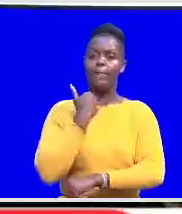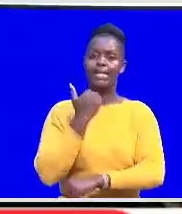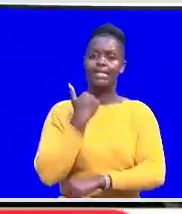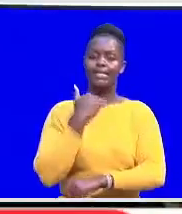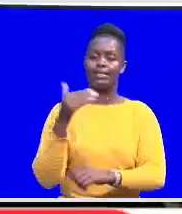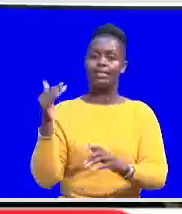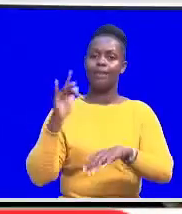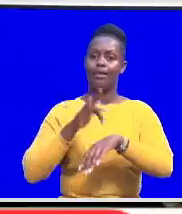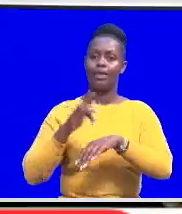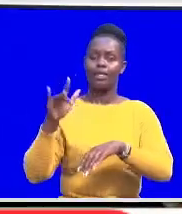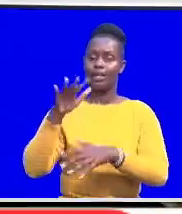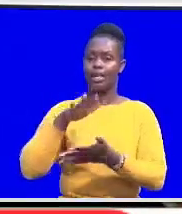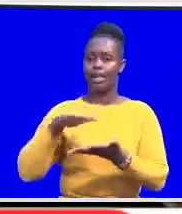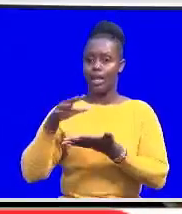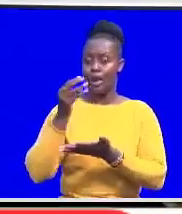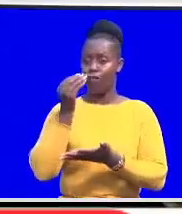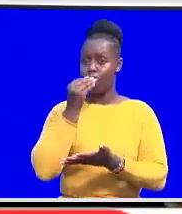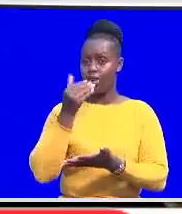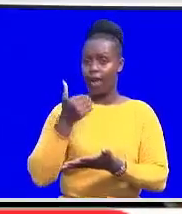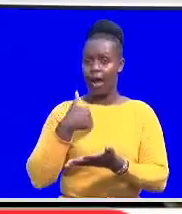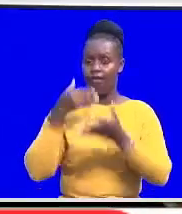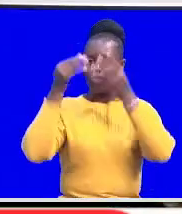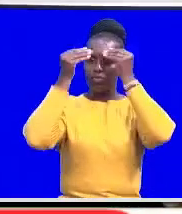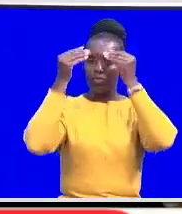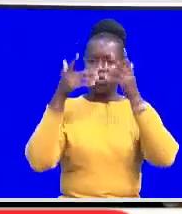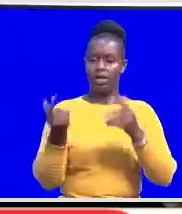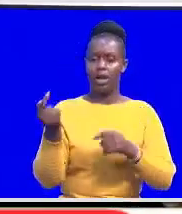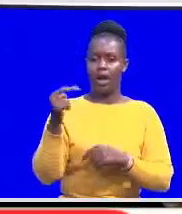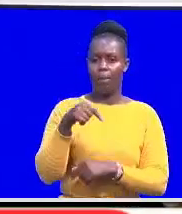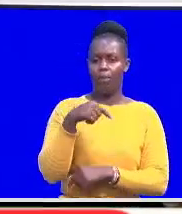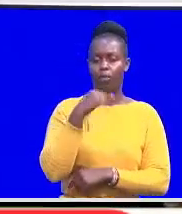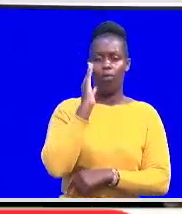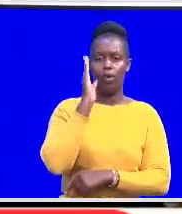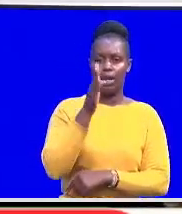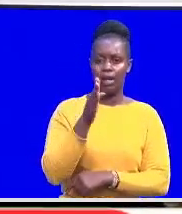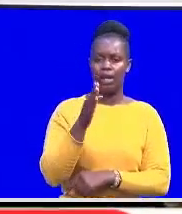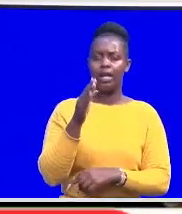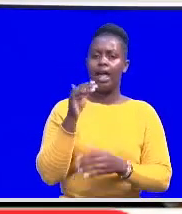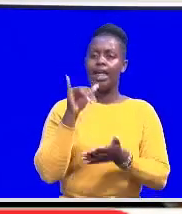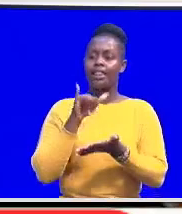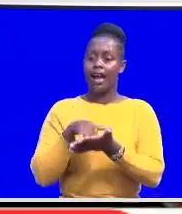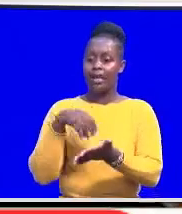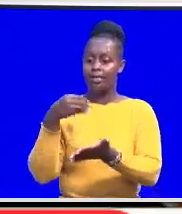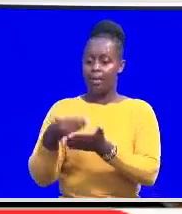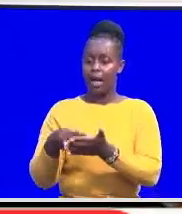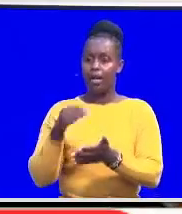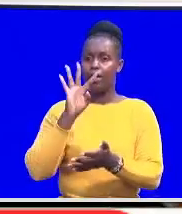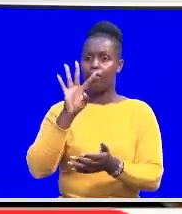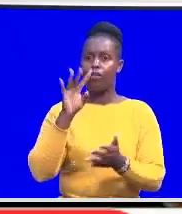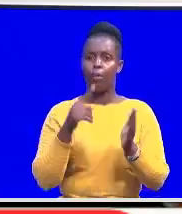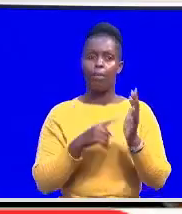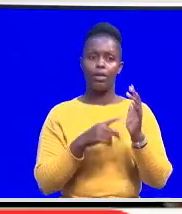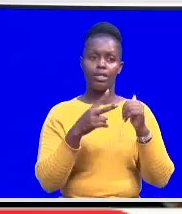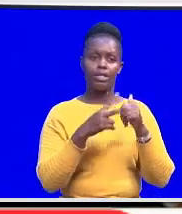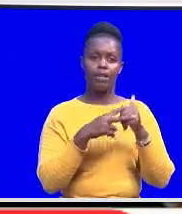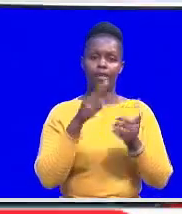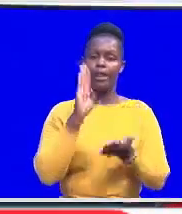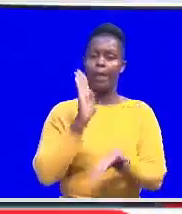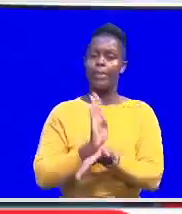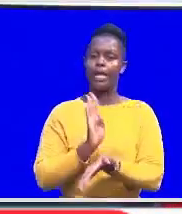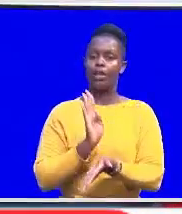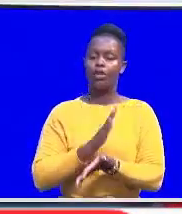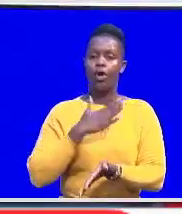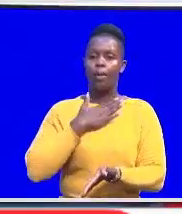Nataka niombe kwamba ile pesa ilikuwa mewekwa, ilikuwa metengwa kwa Ministry of Education, 4.7 billion,